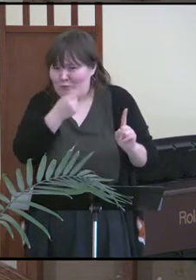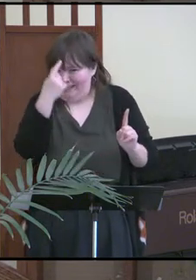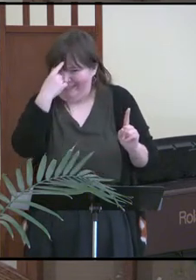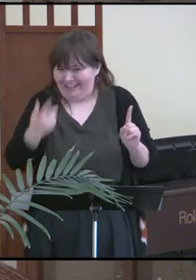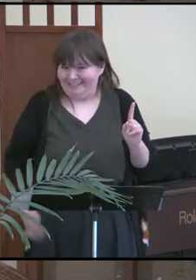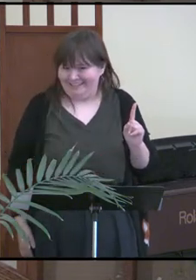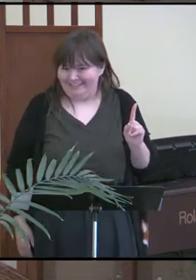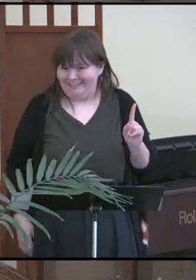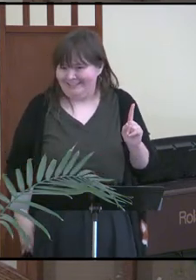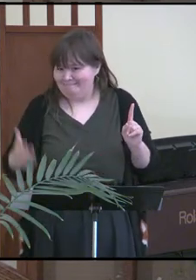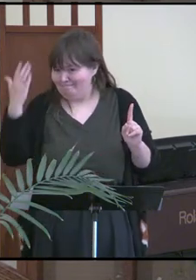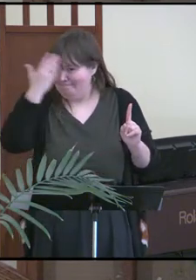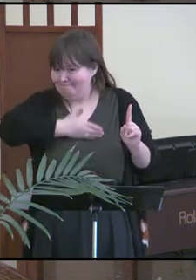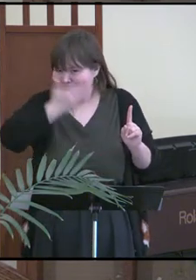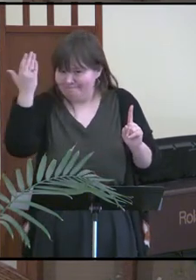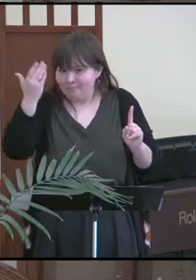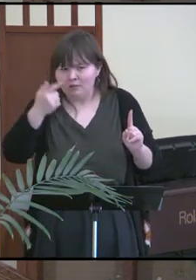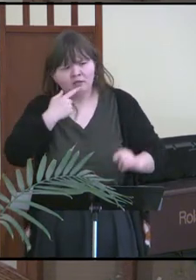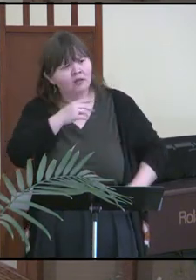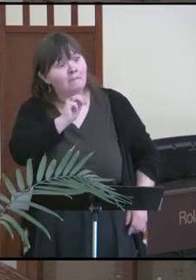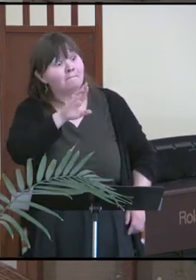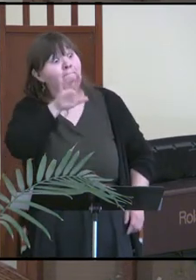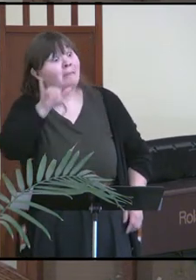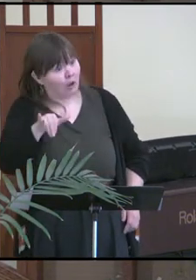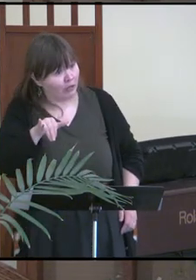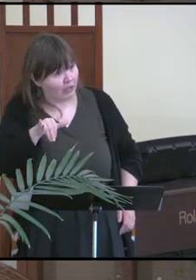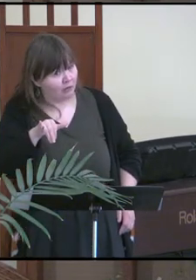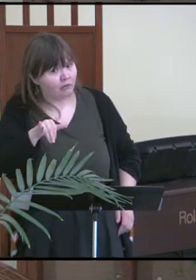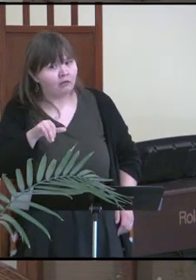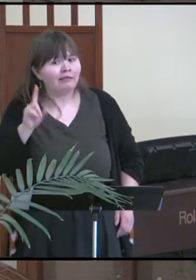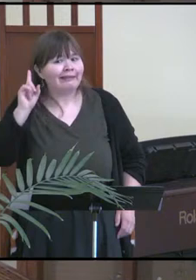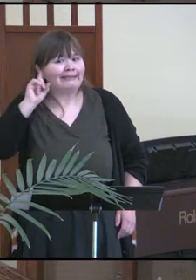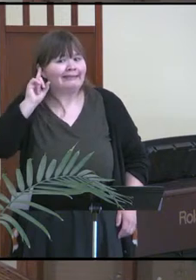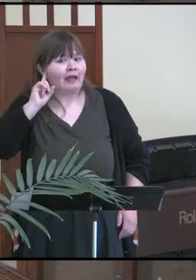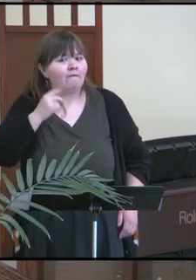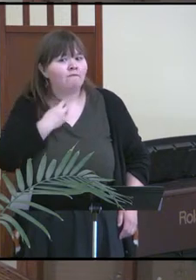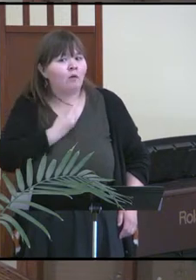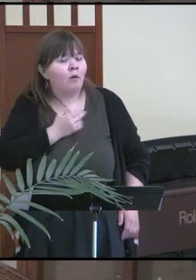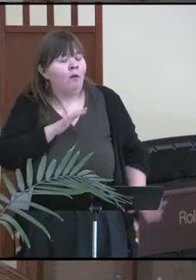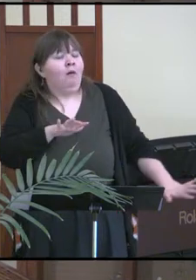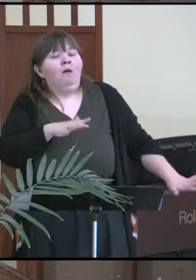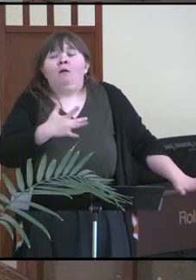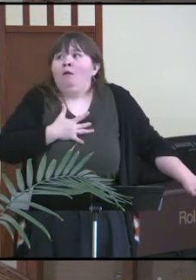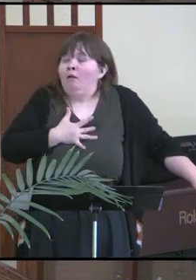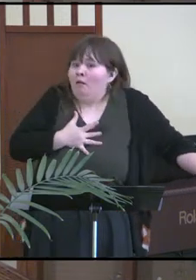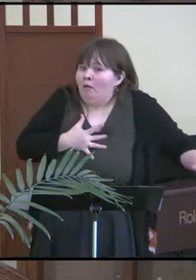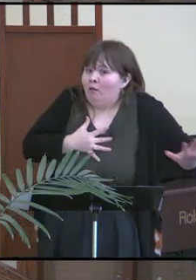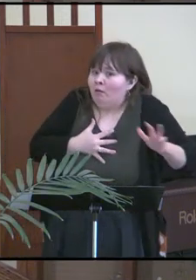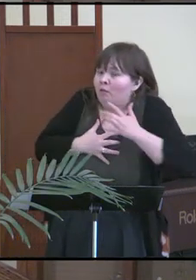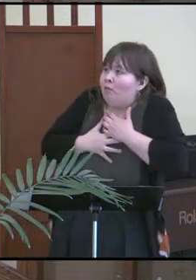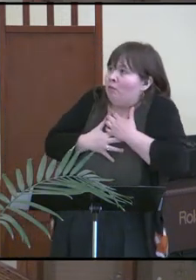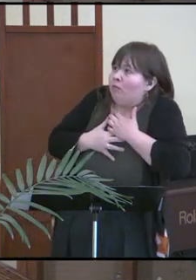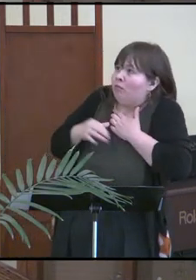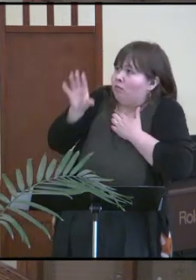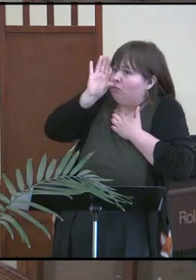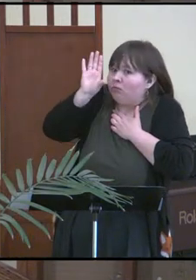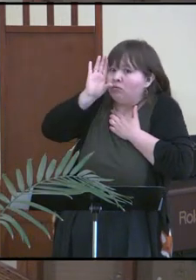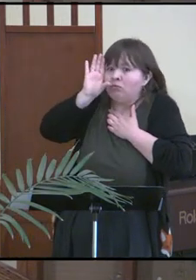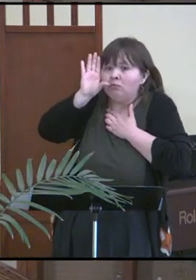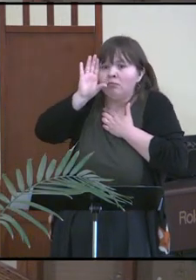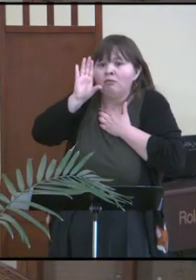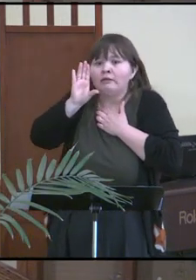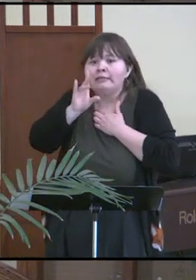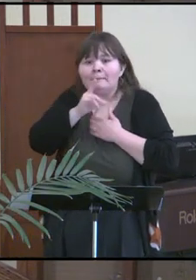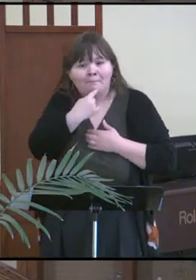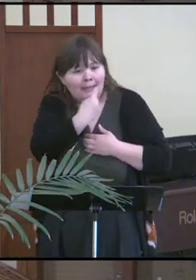is. He says, "Mary," and the sound of his voice grips her soul. Speaking